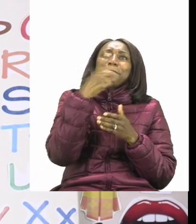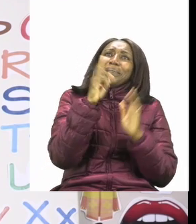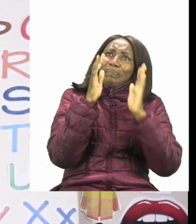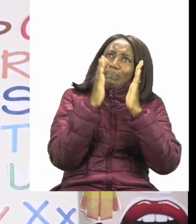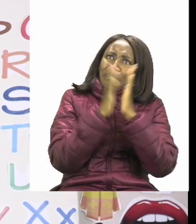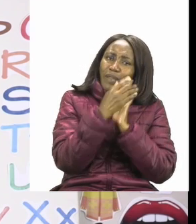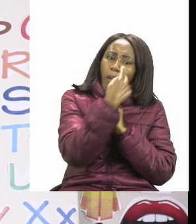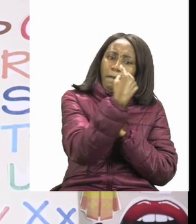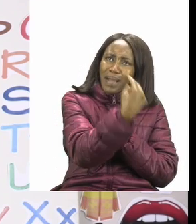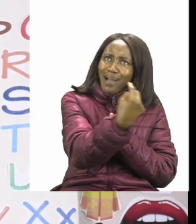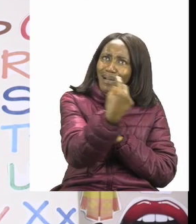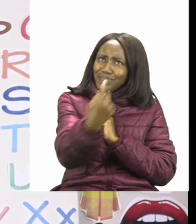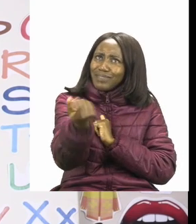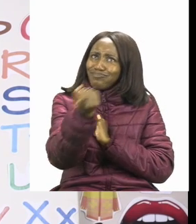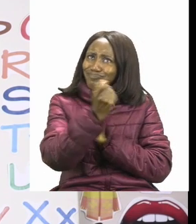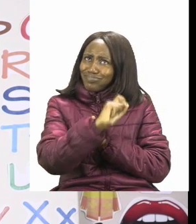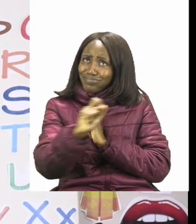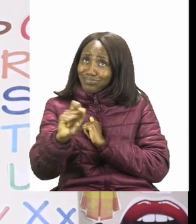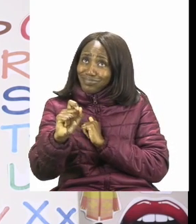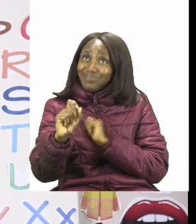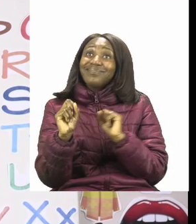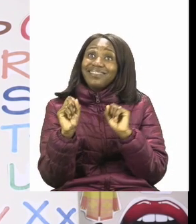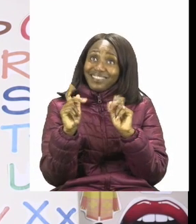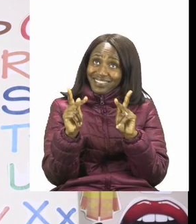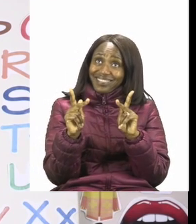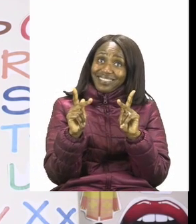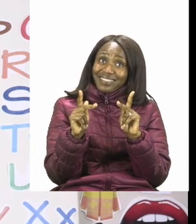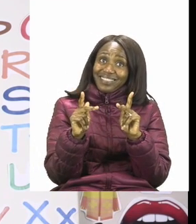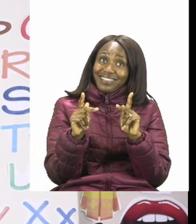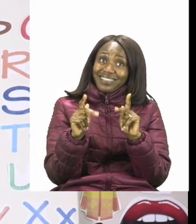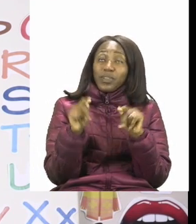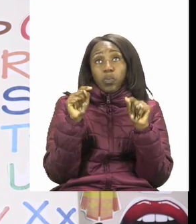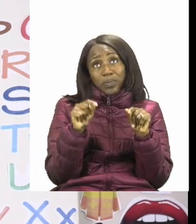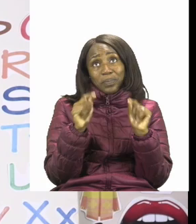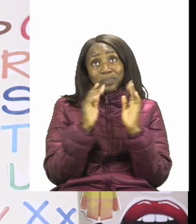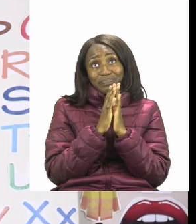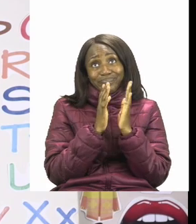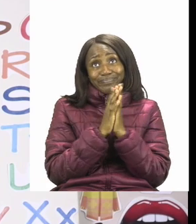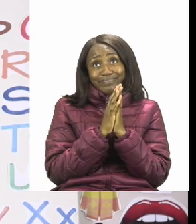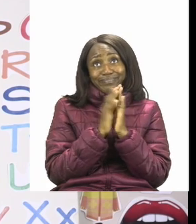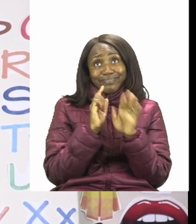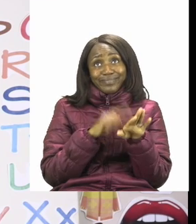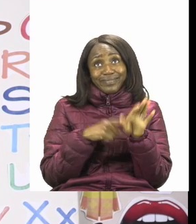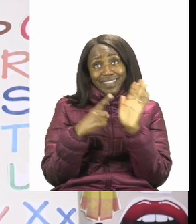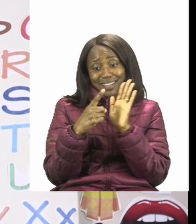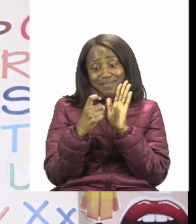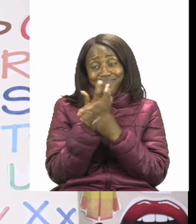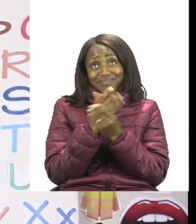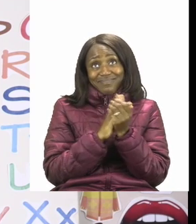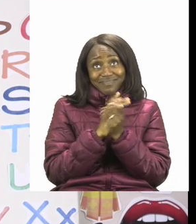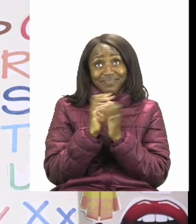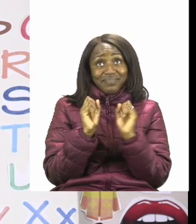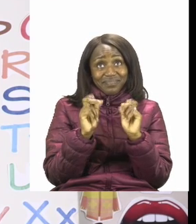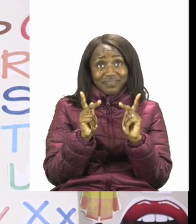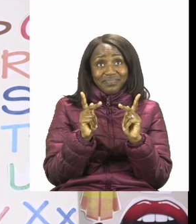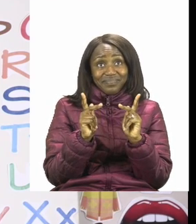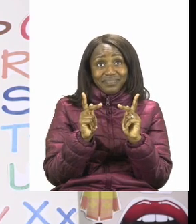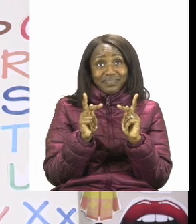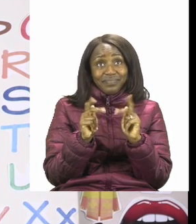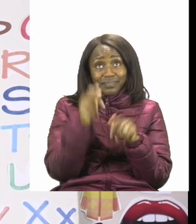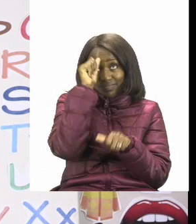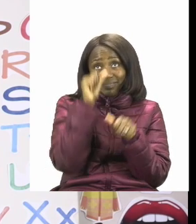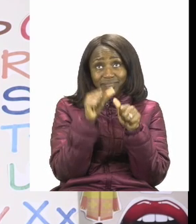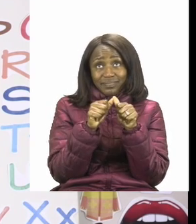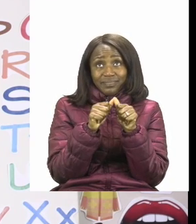your work by yourself. So now that we are done with our lesson, it's time to sanitize. Remember,